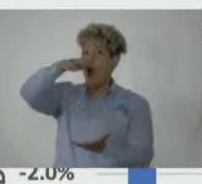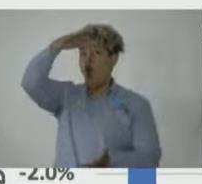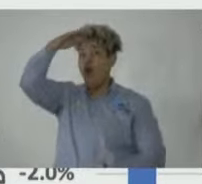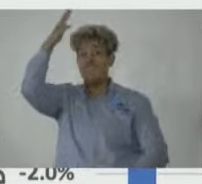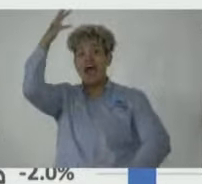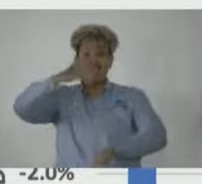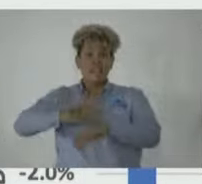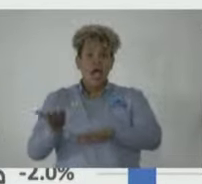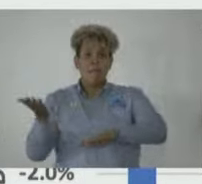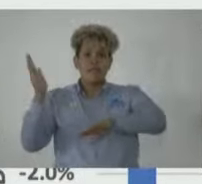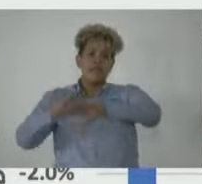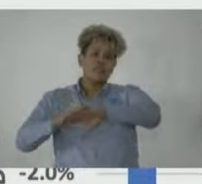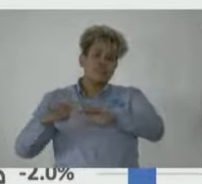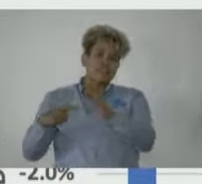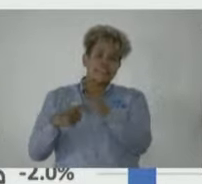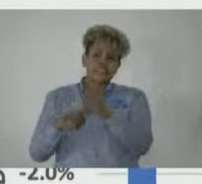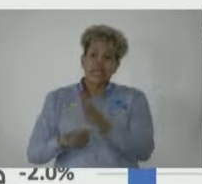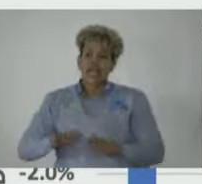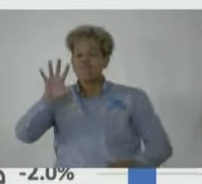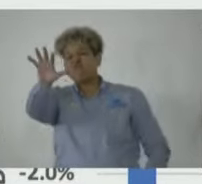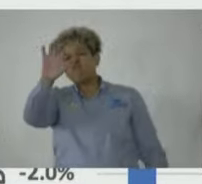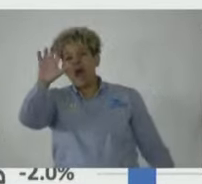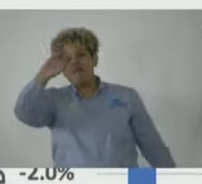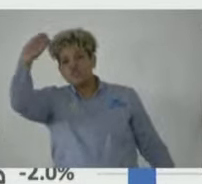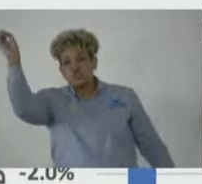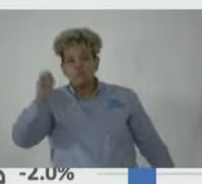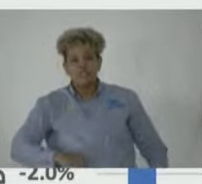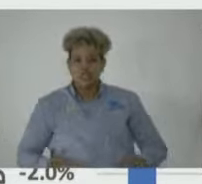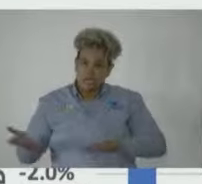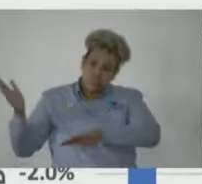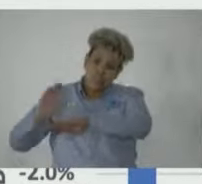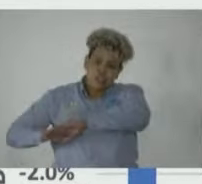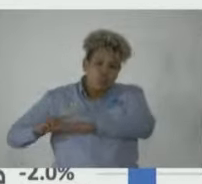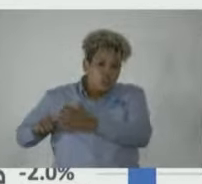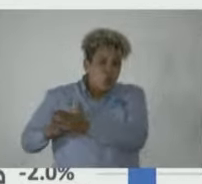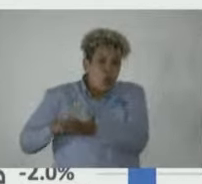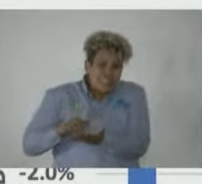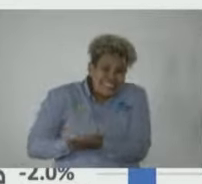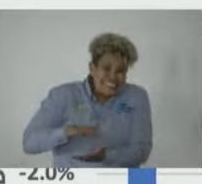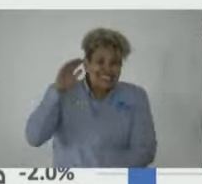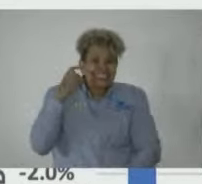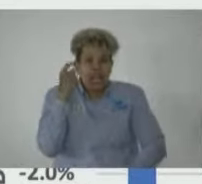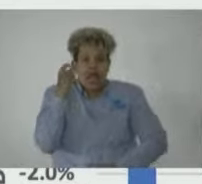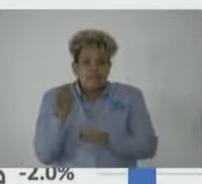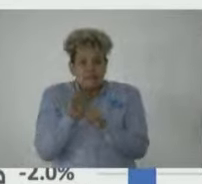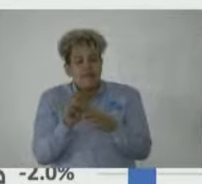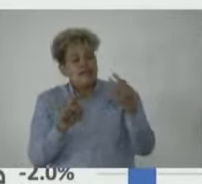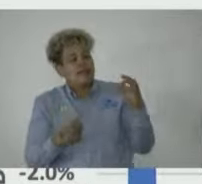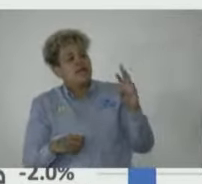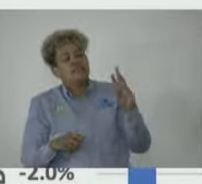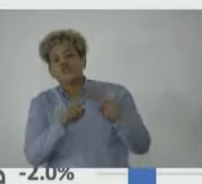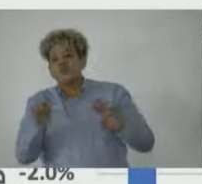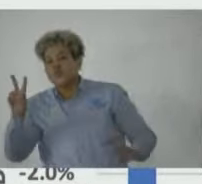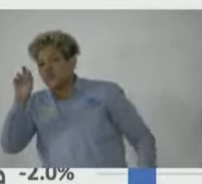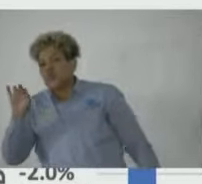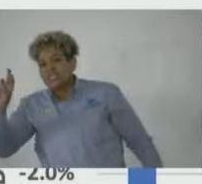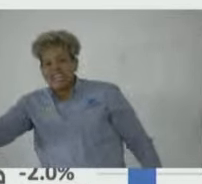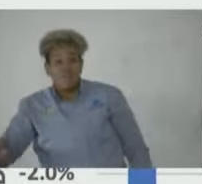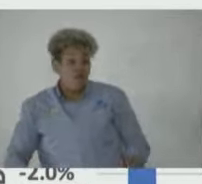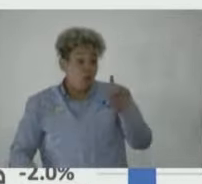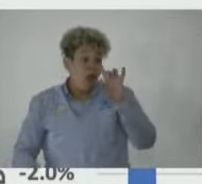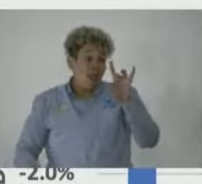increase in our debt, or 500%, Madam Speaker, in this 11-year period. From